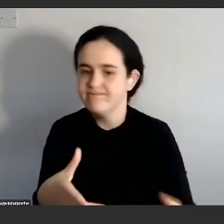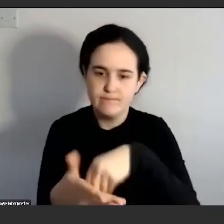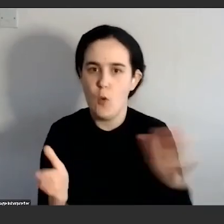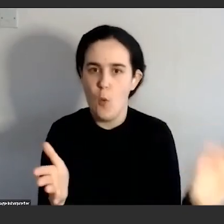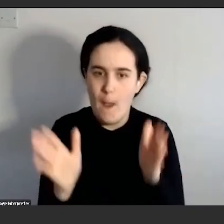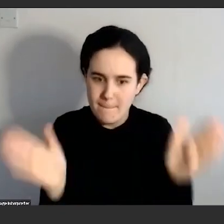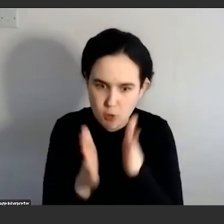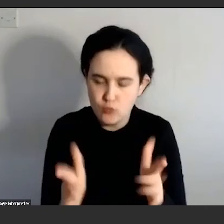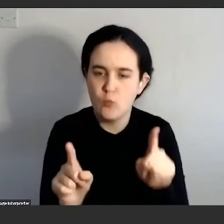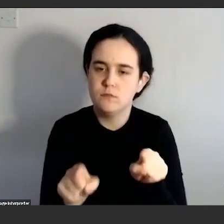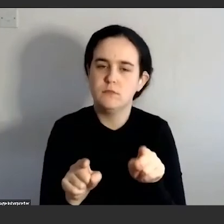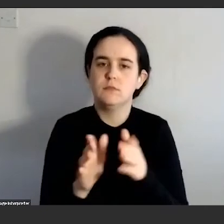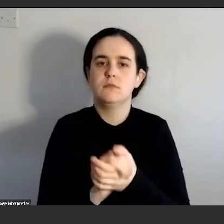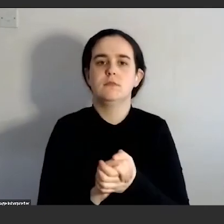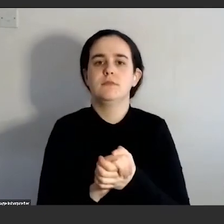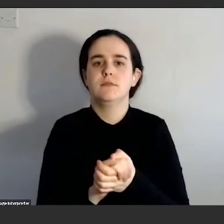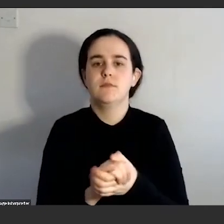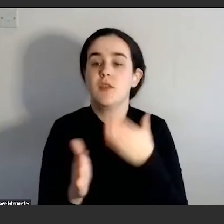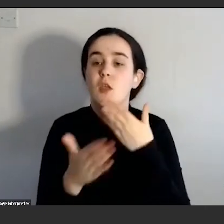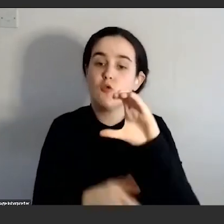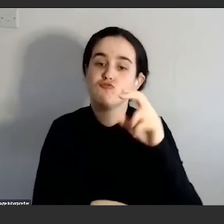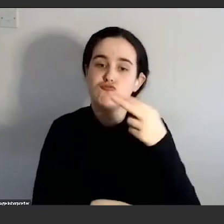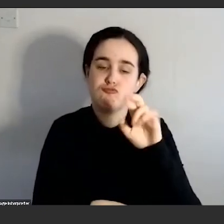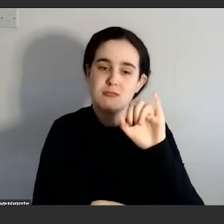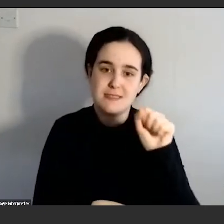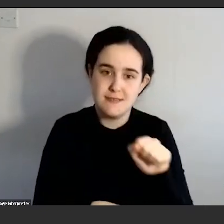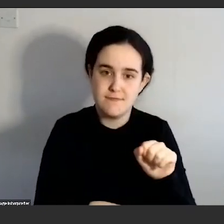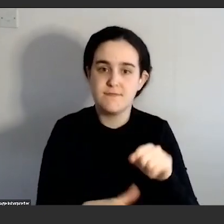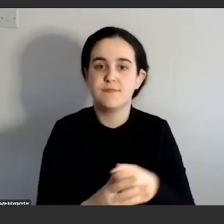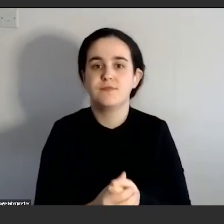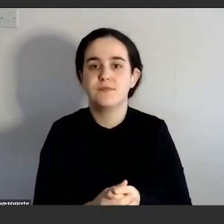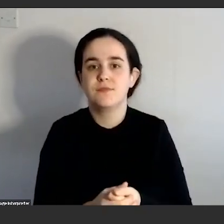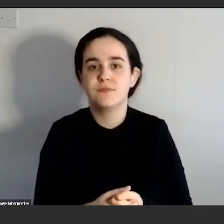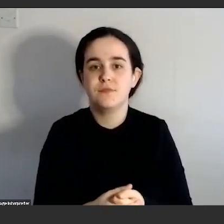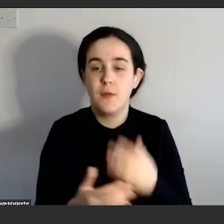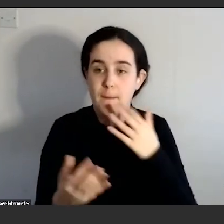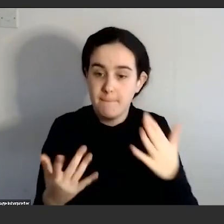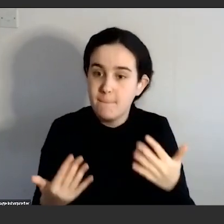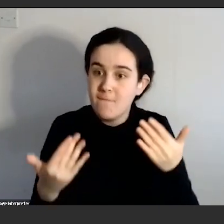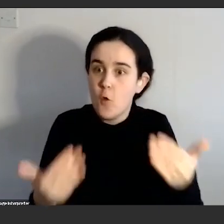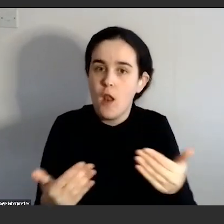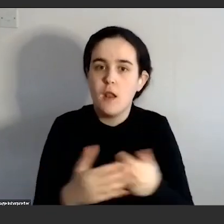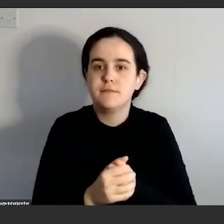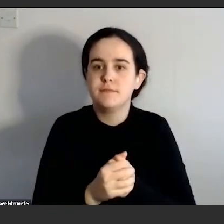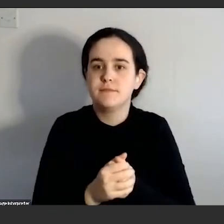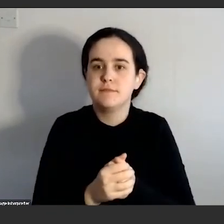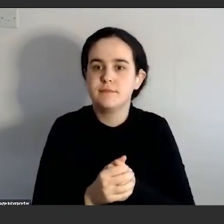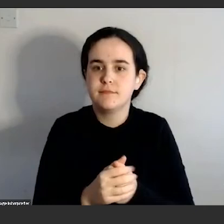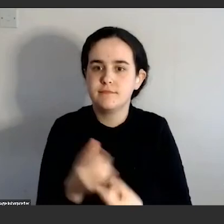you. Femi, hello. Very Hi. happy to be here. You have such an impressively long title. I'm going to get you to do it. Go